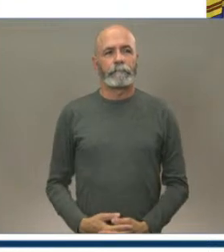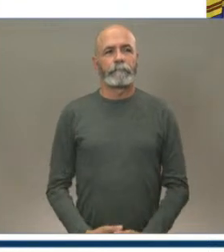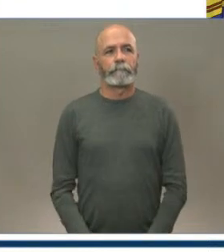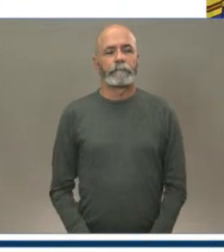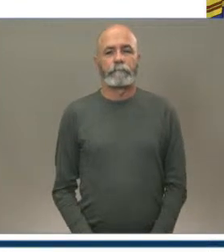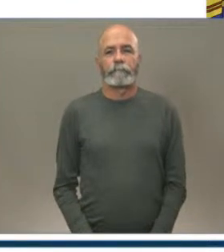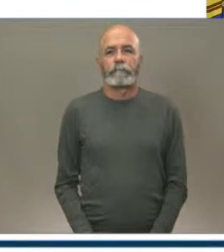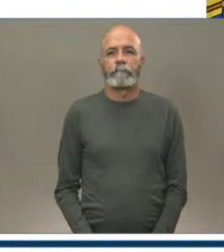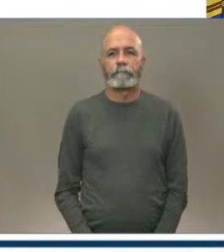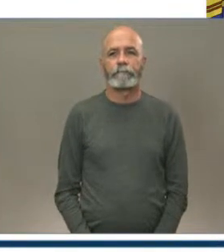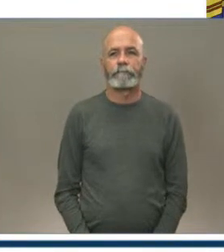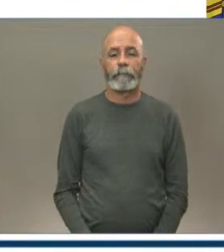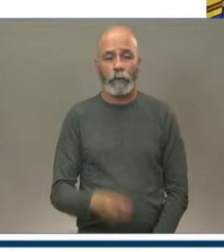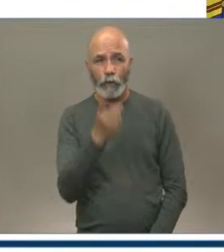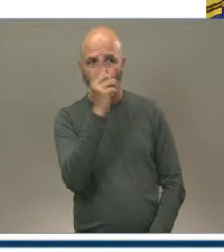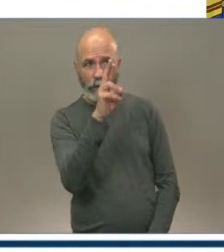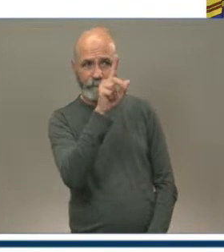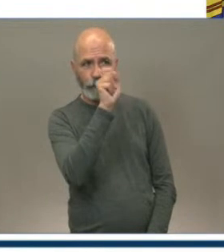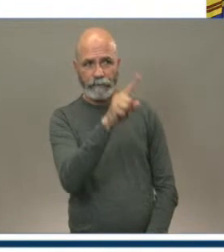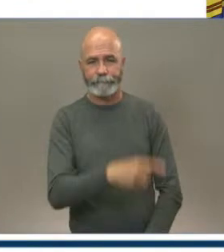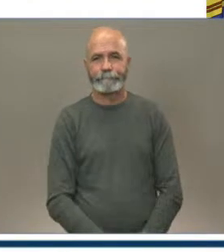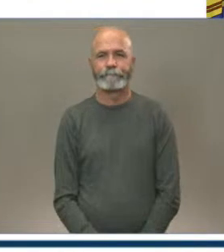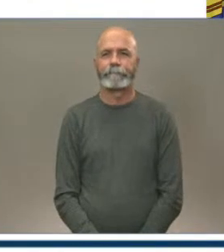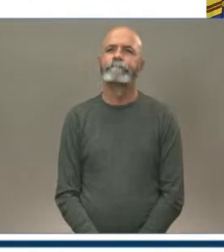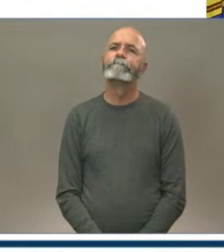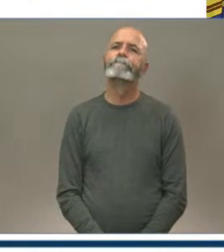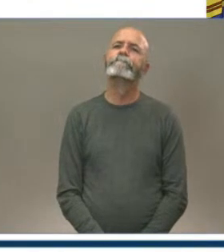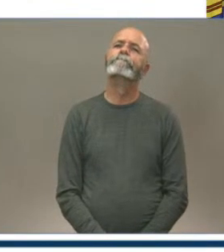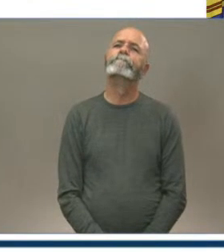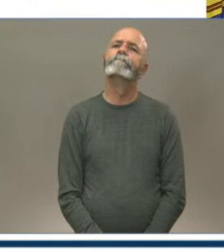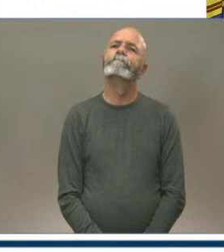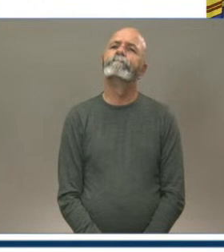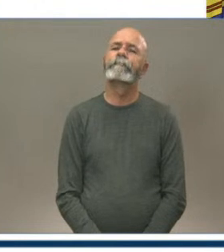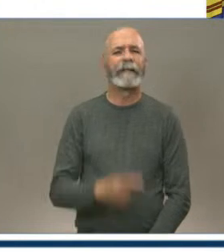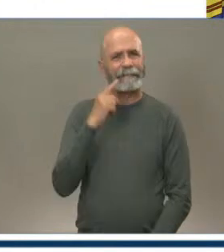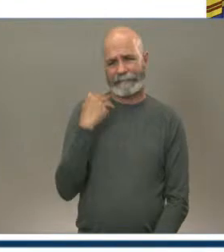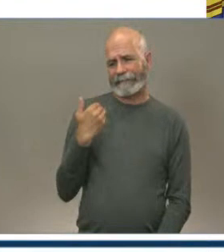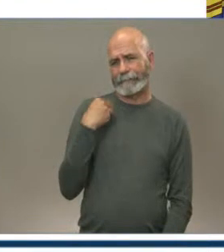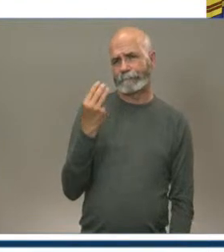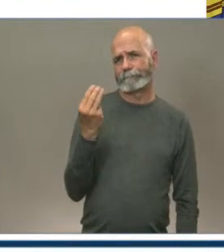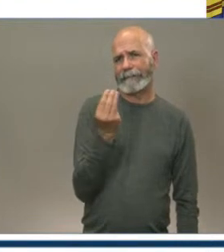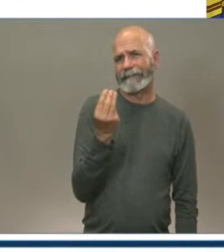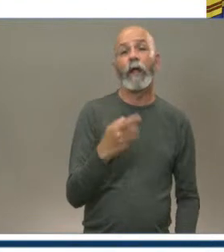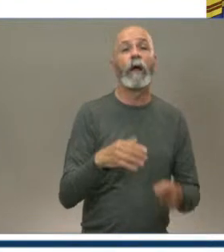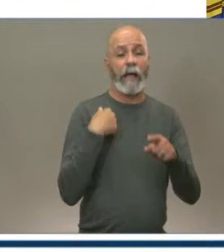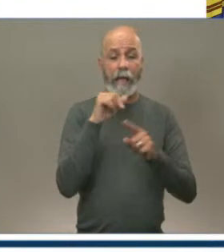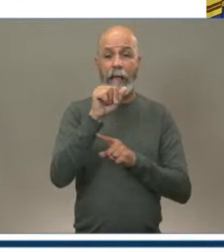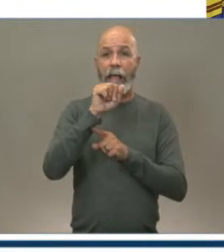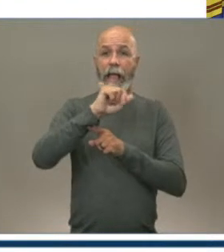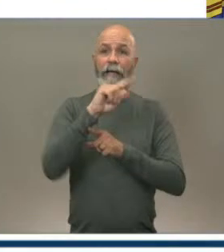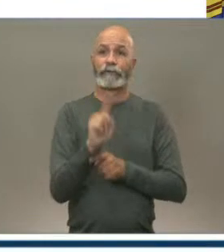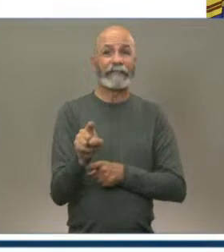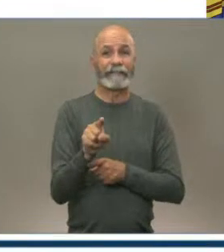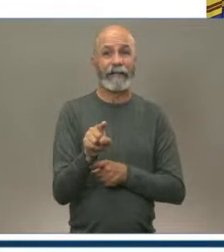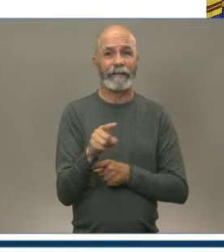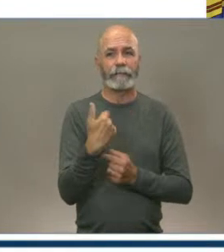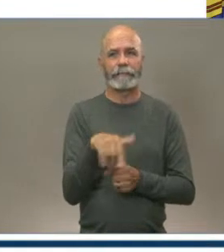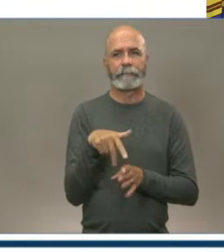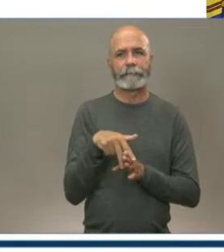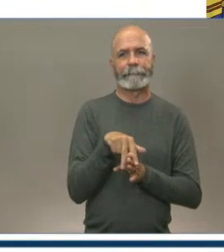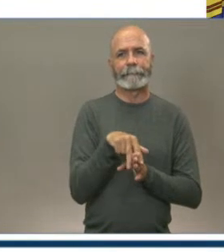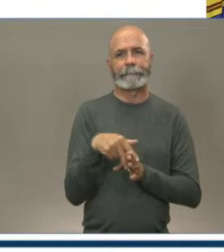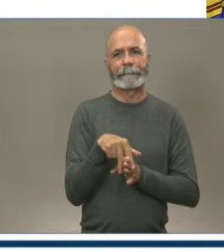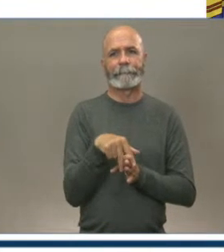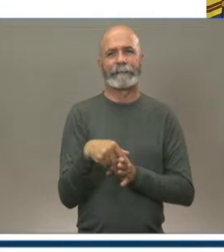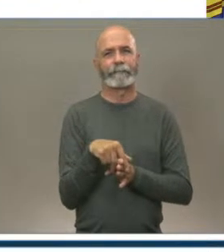Dr. Strang, on Monday, I believe you had said that our AstraZeneca supply was more or less used up. So I'm just wondering if you can